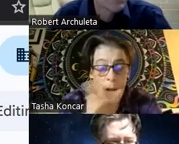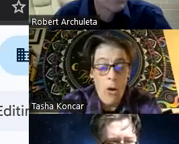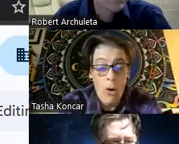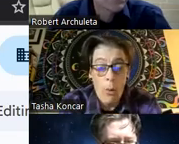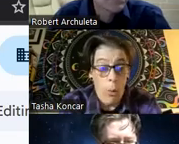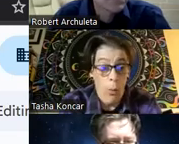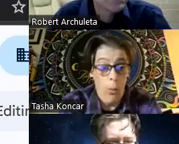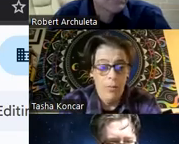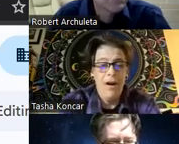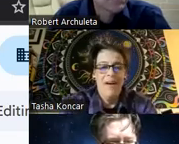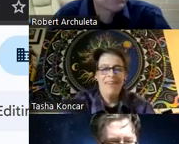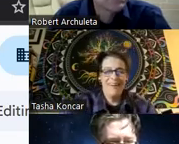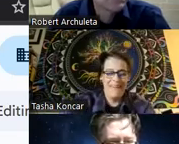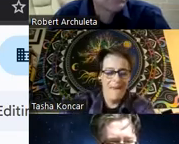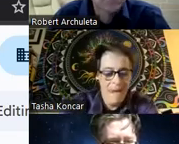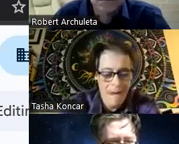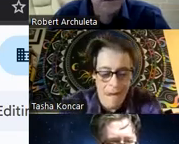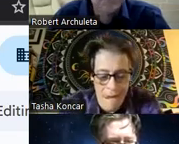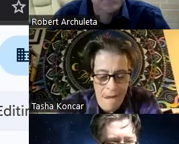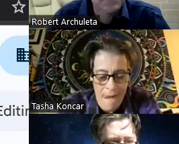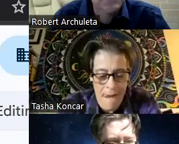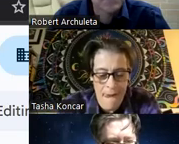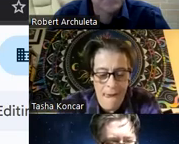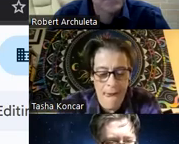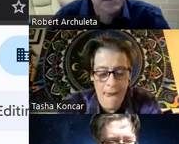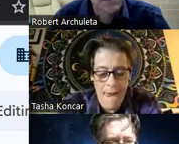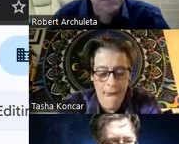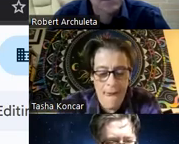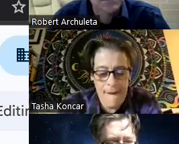Okay, so Oh. I will say this, yep, so